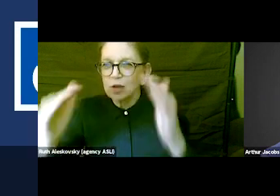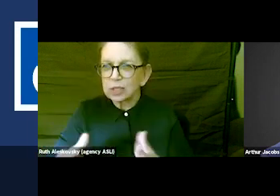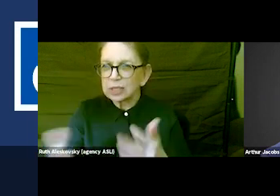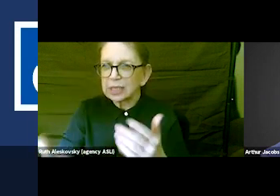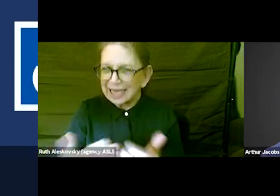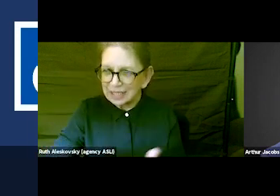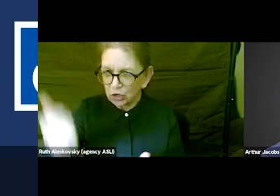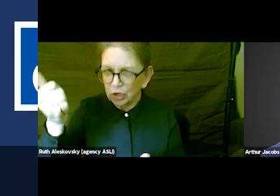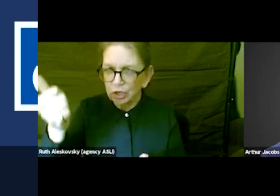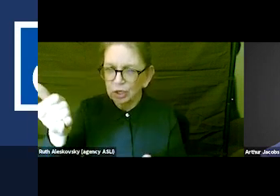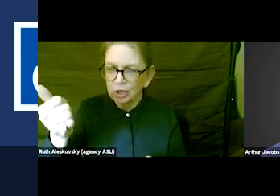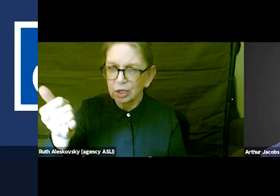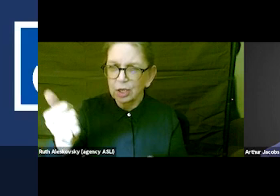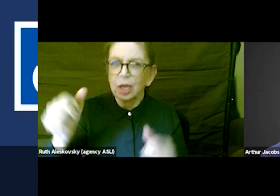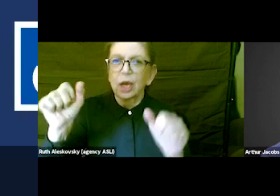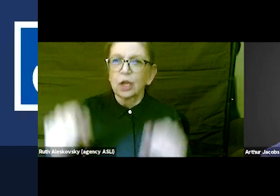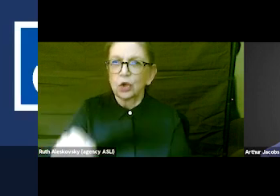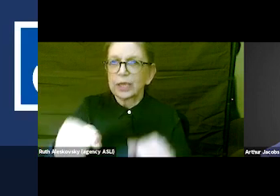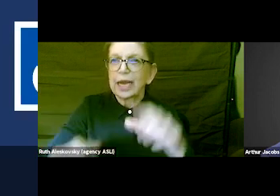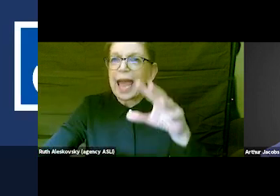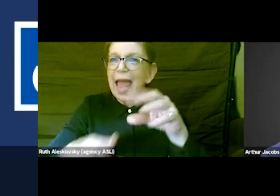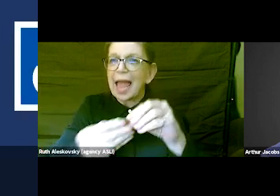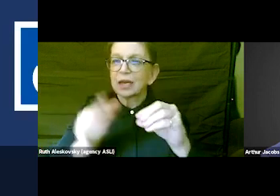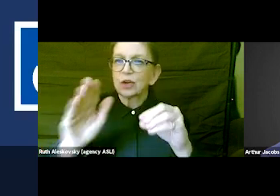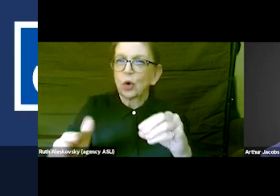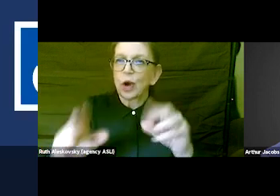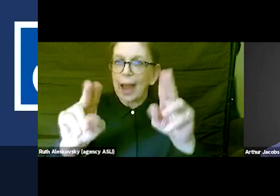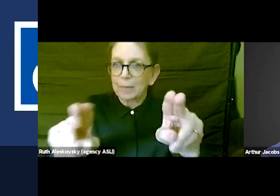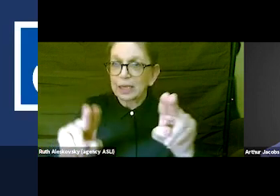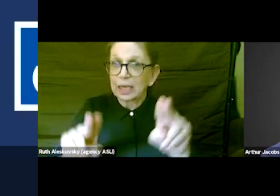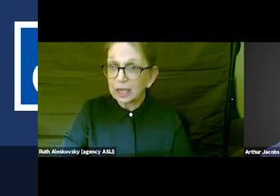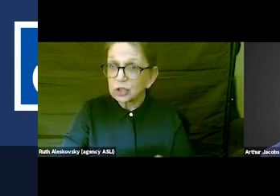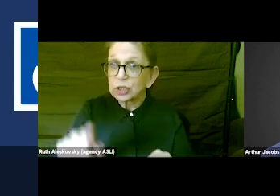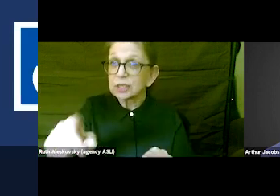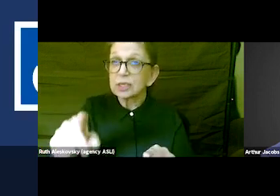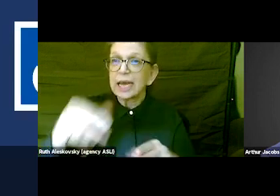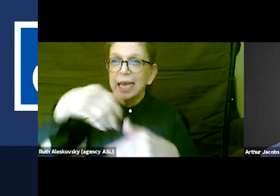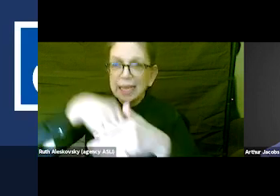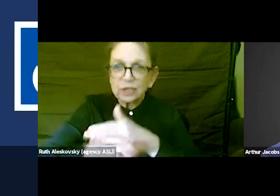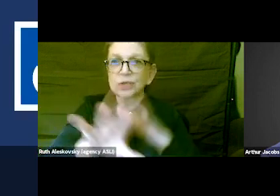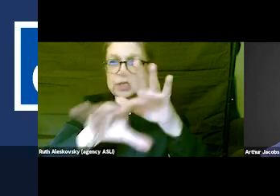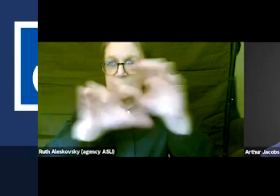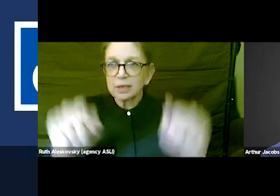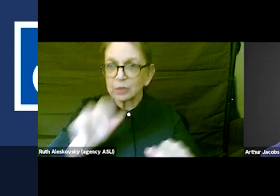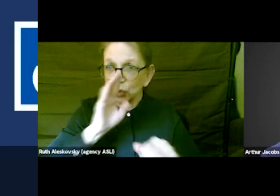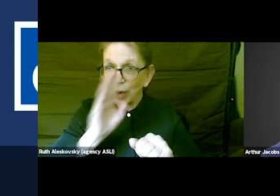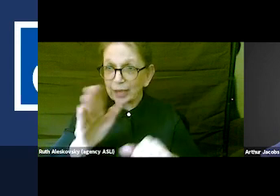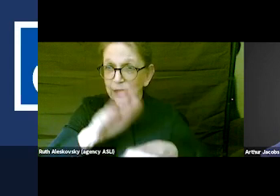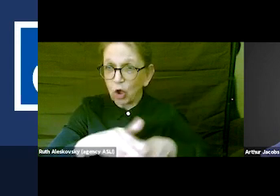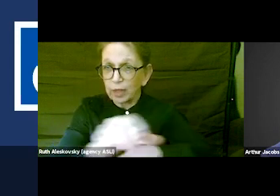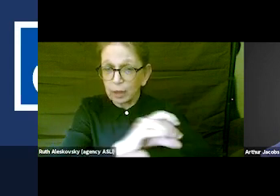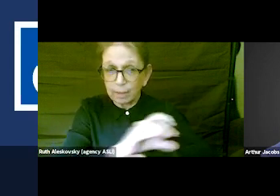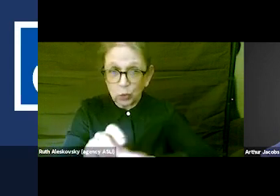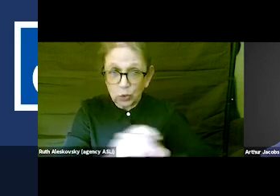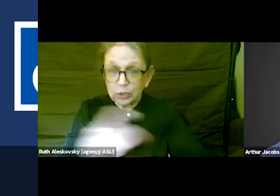upload documents directly into the system and update their applications in real time. Before, once you submitted